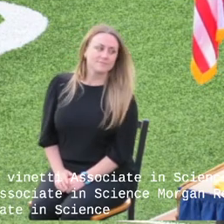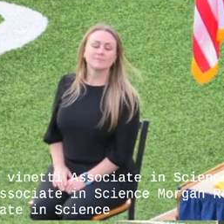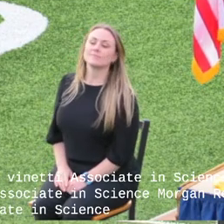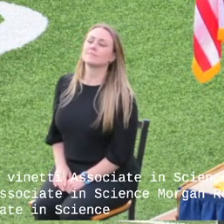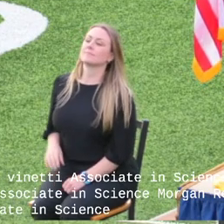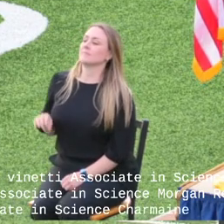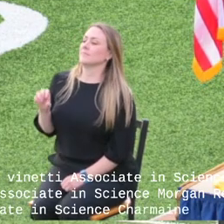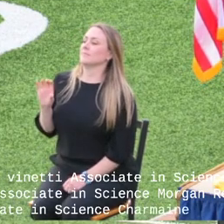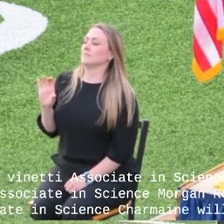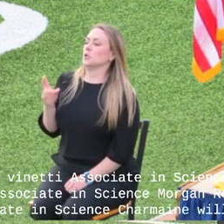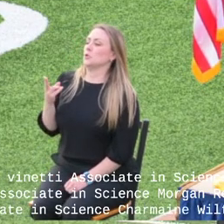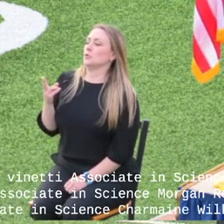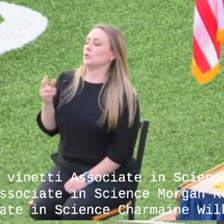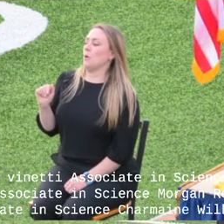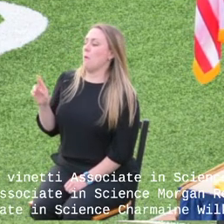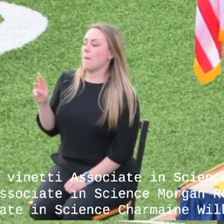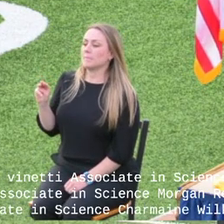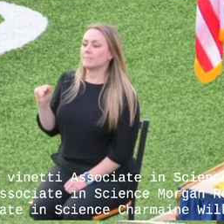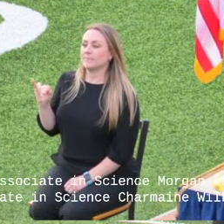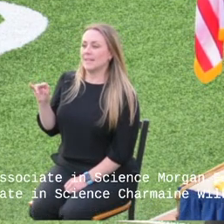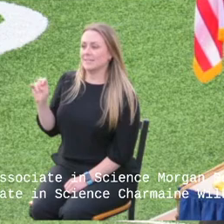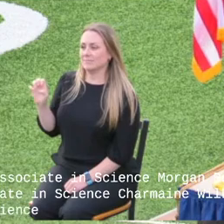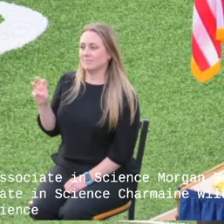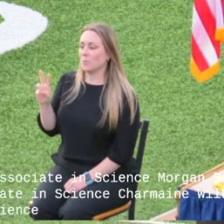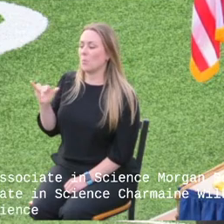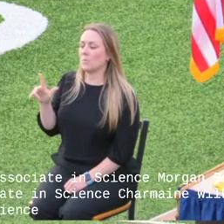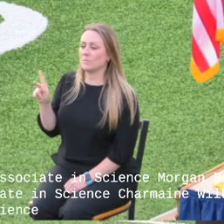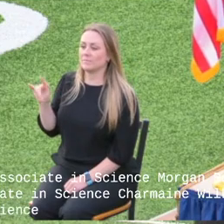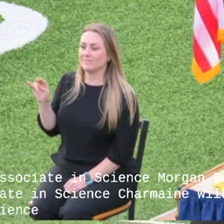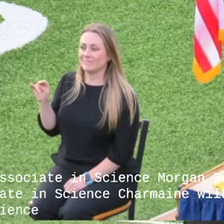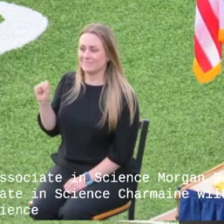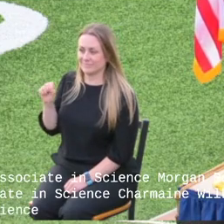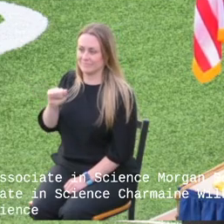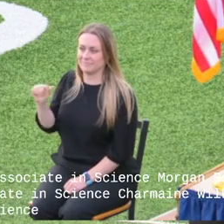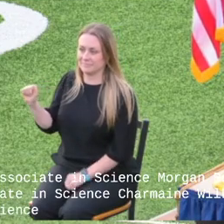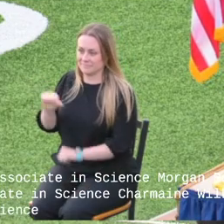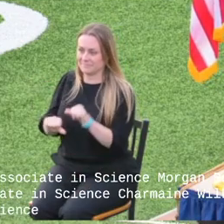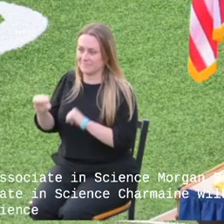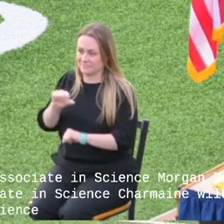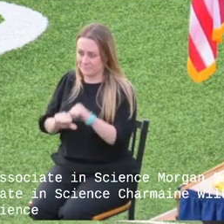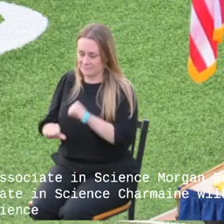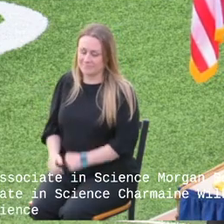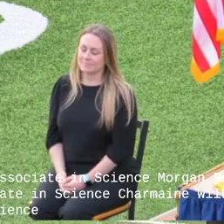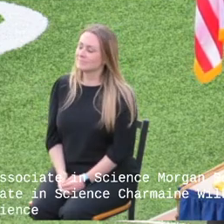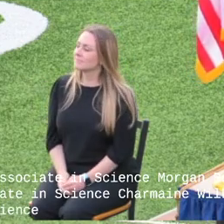Science. Charmaine Wilkins, Associate in Science.